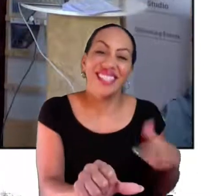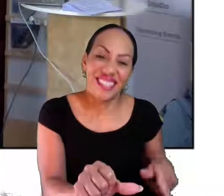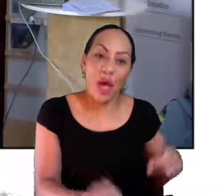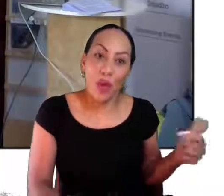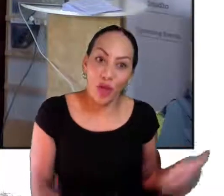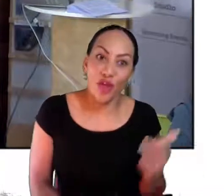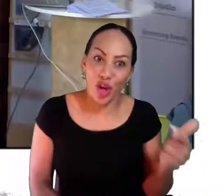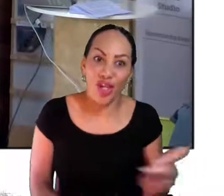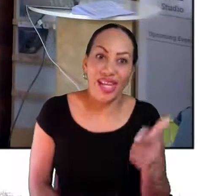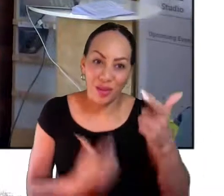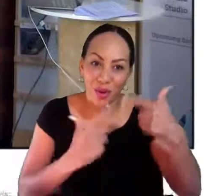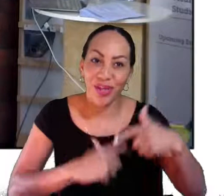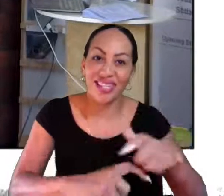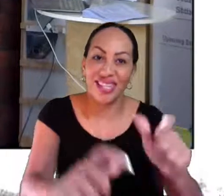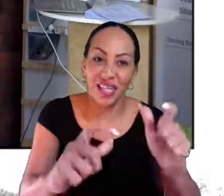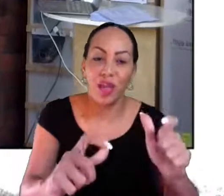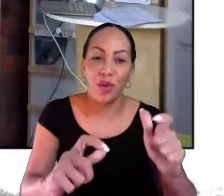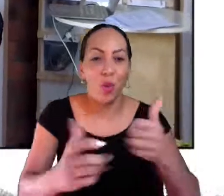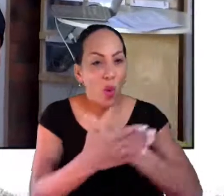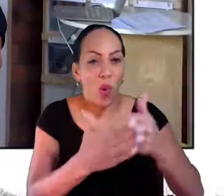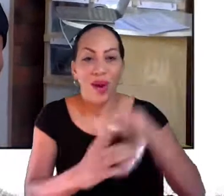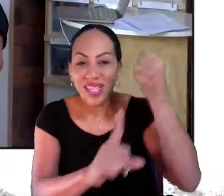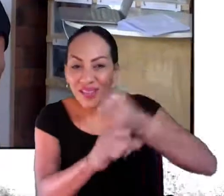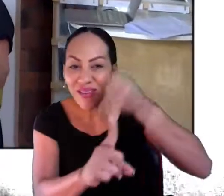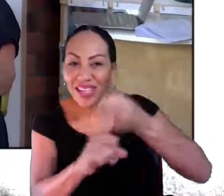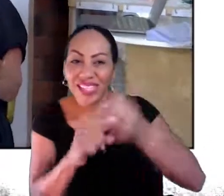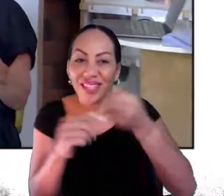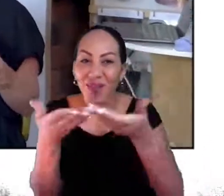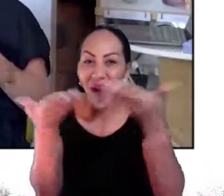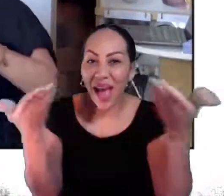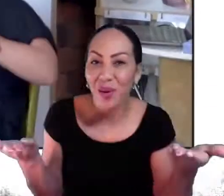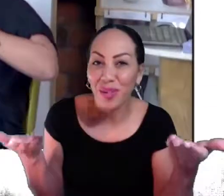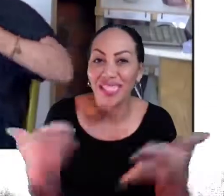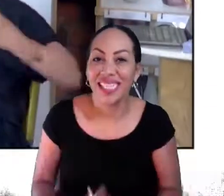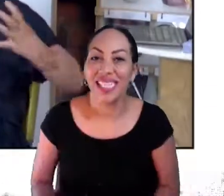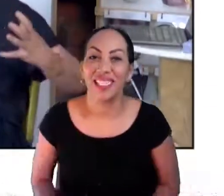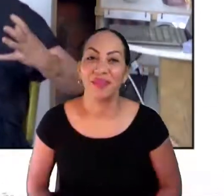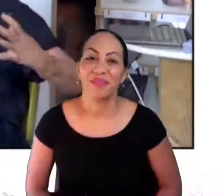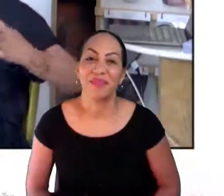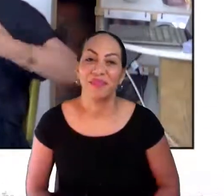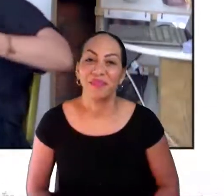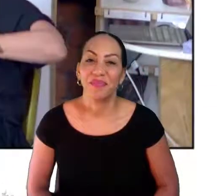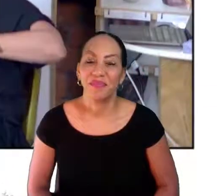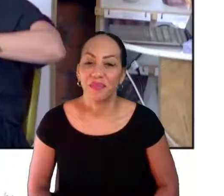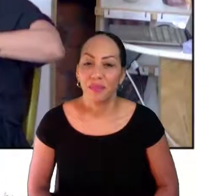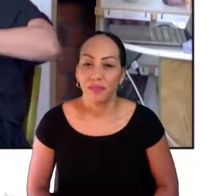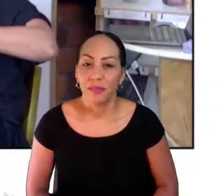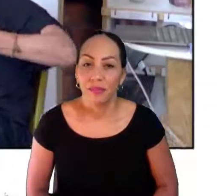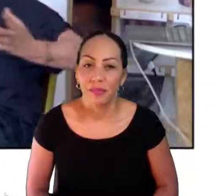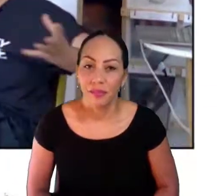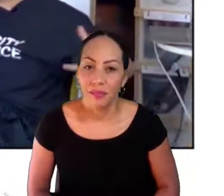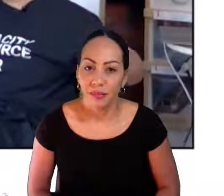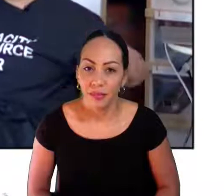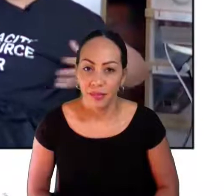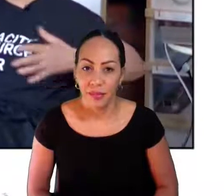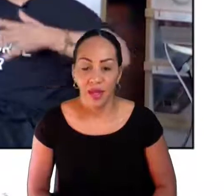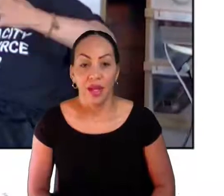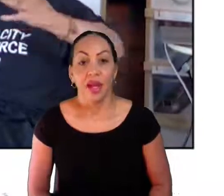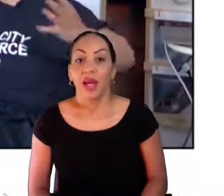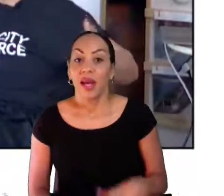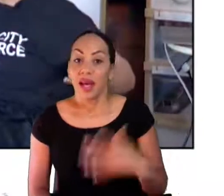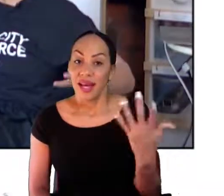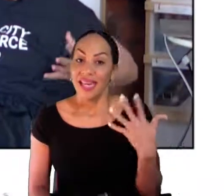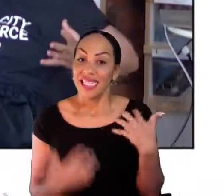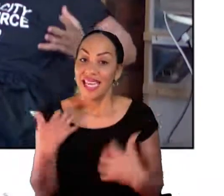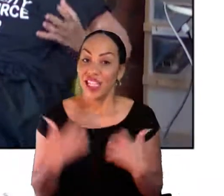think. And it's also seems to be one of those areas where things expand. You discover something and then it expands into